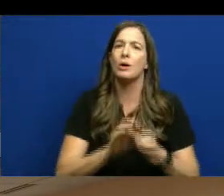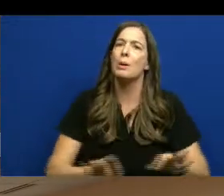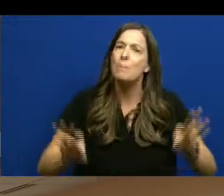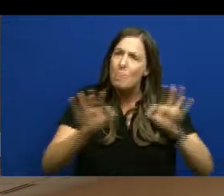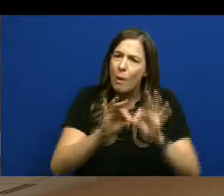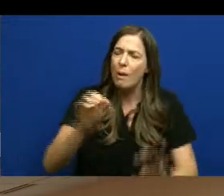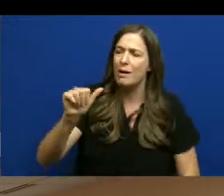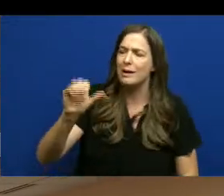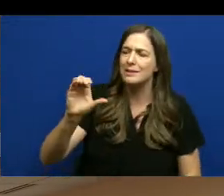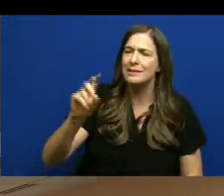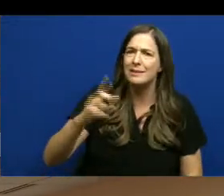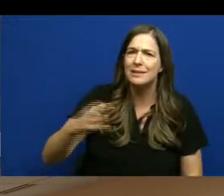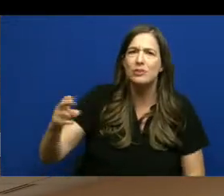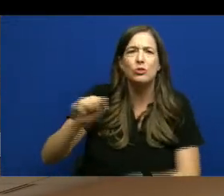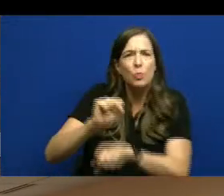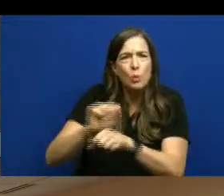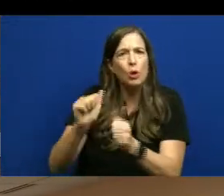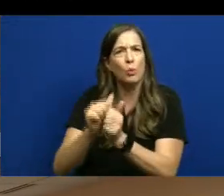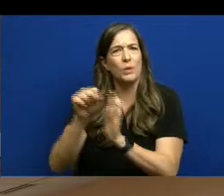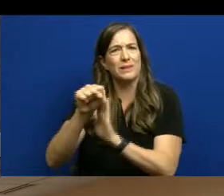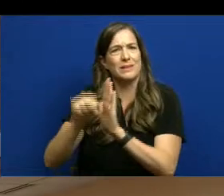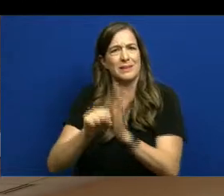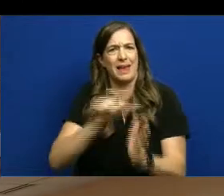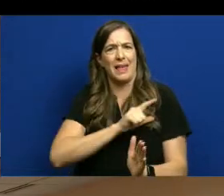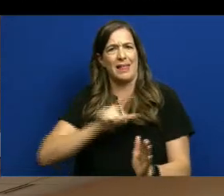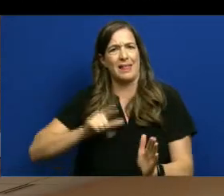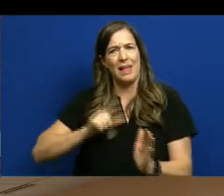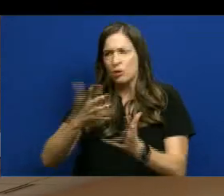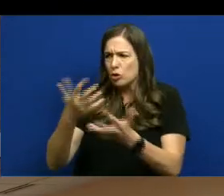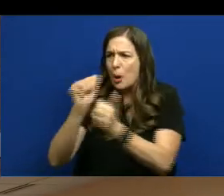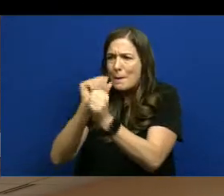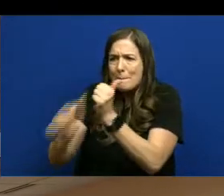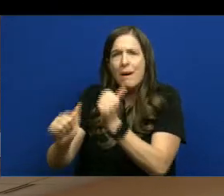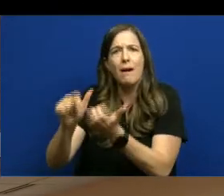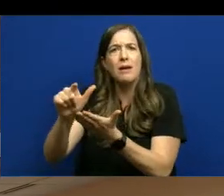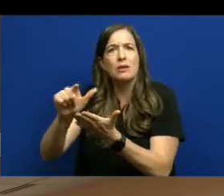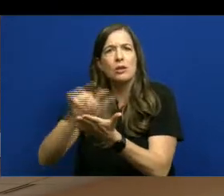change laws that work for deaf people.